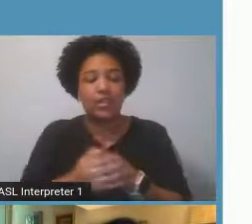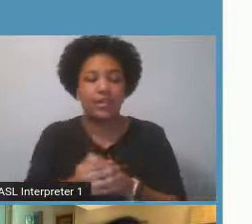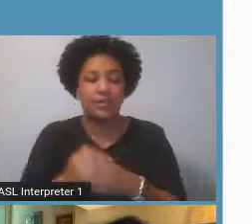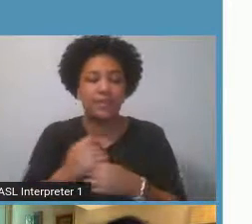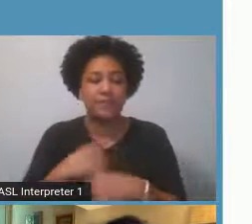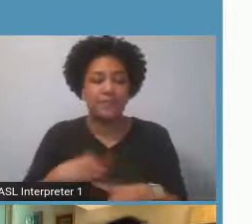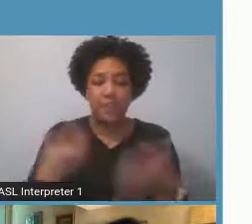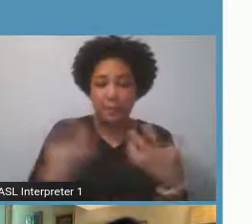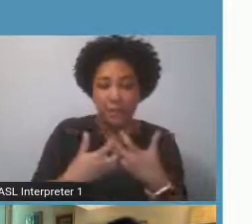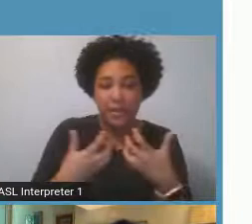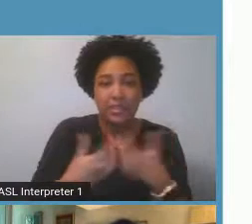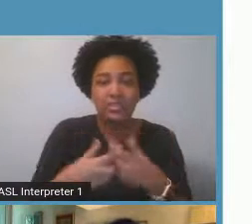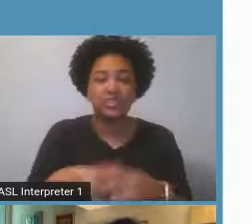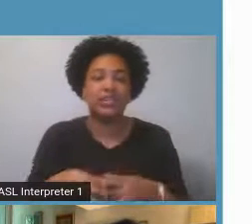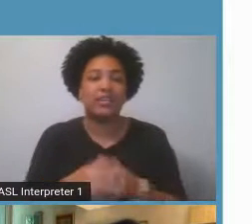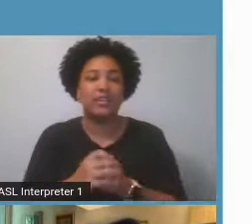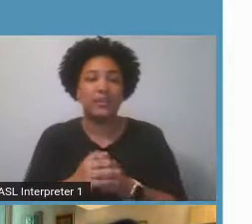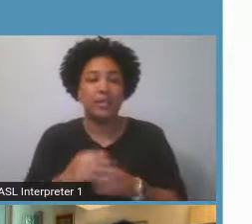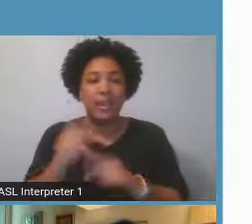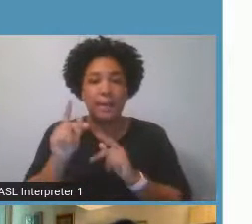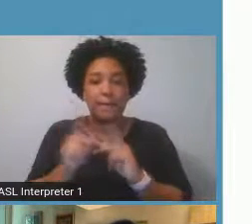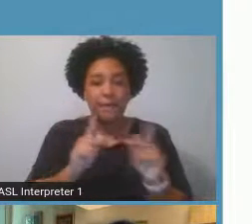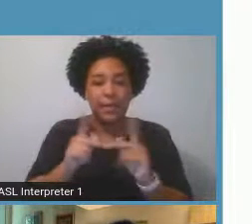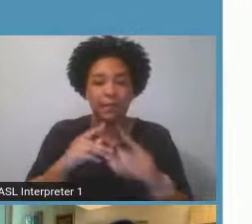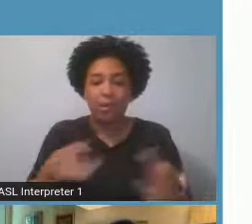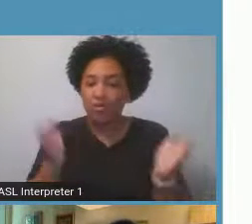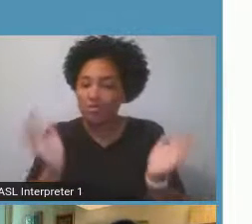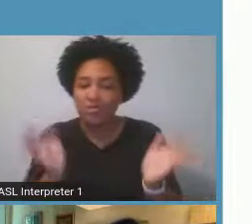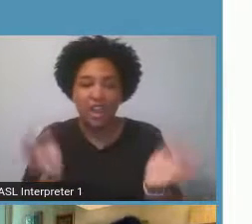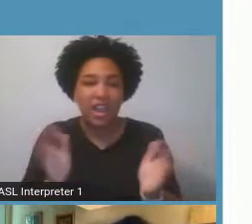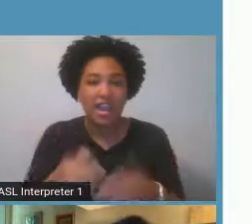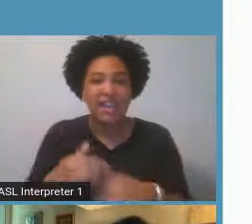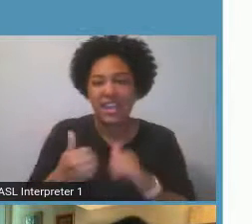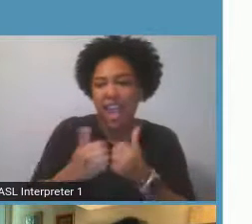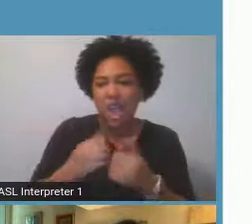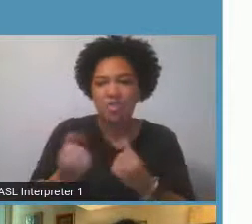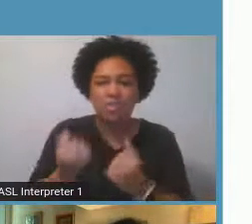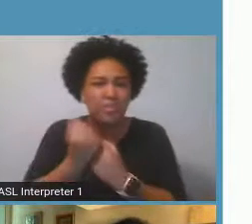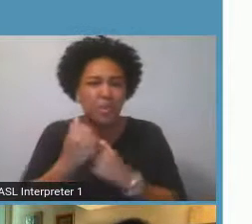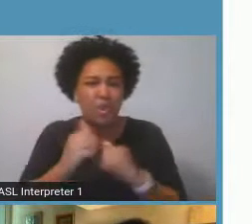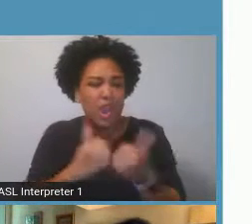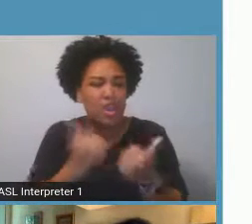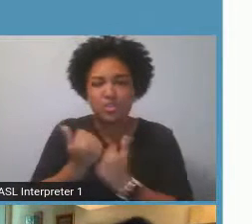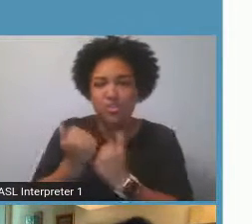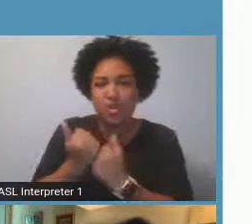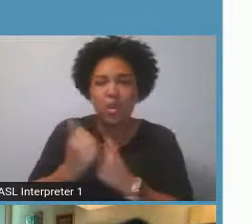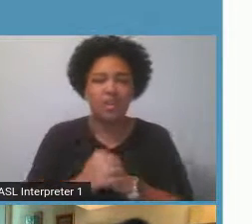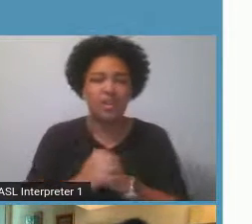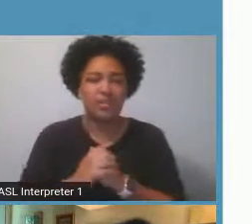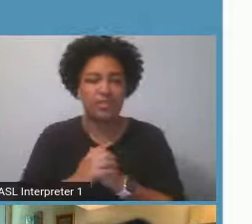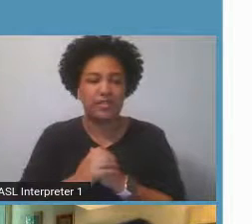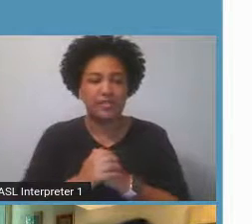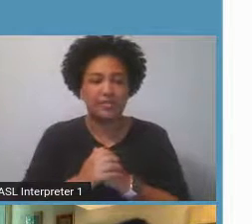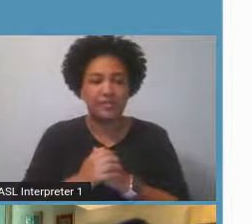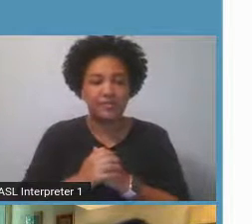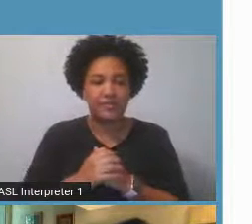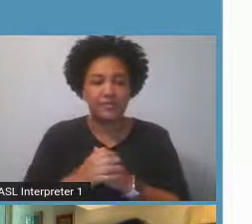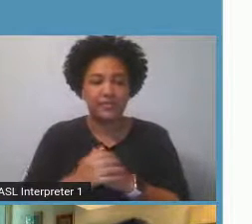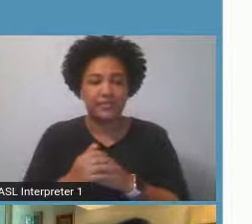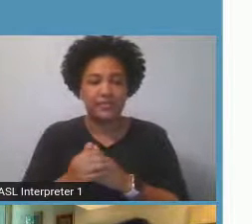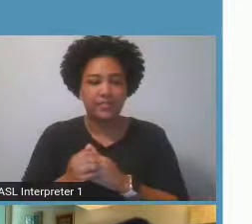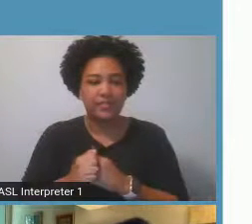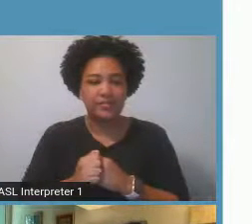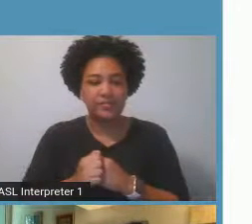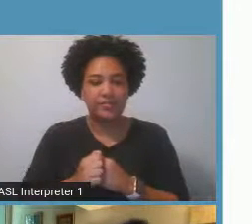engaging way for information to be shared. These groups are working collaboratively. It's a way to kind of